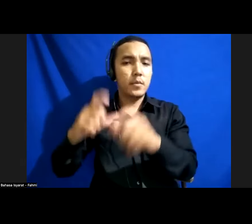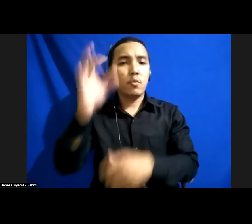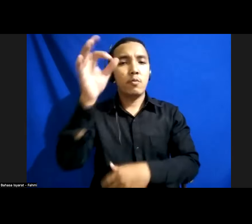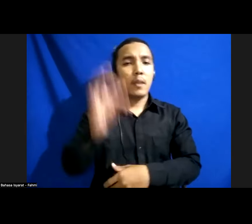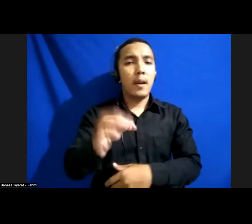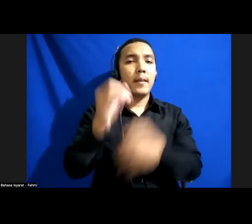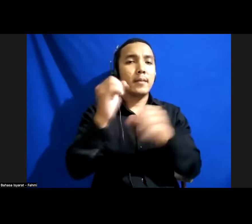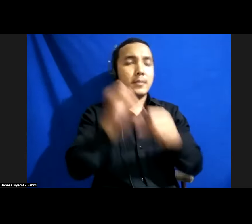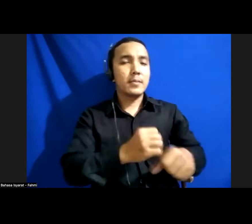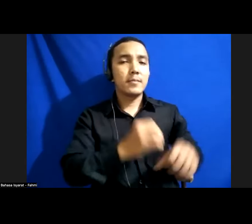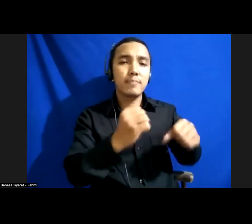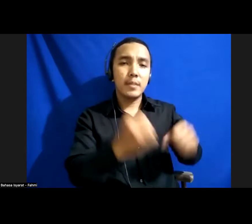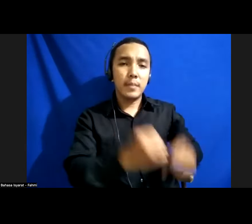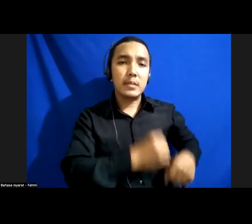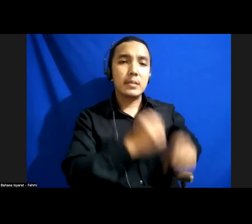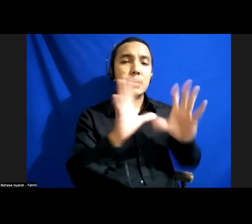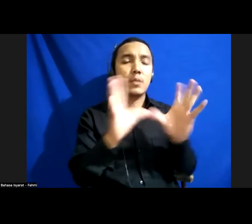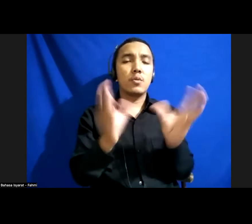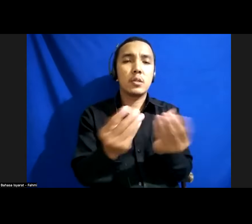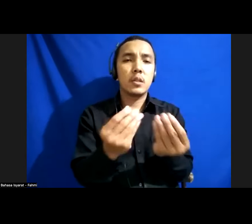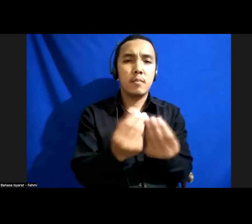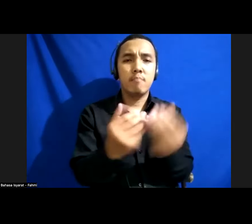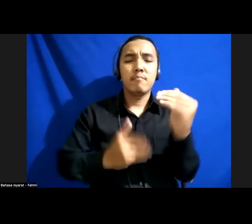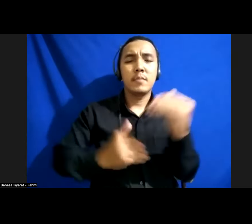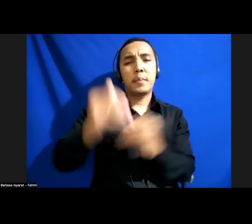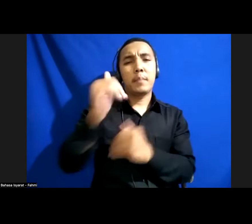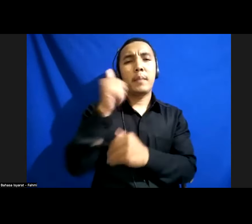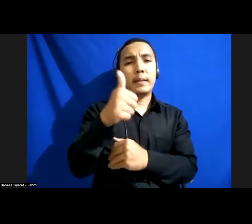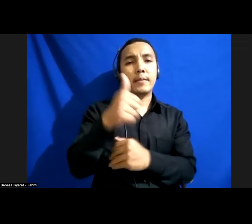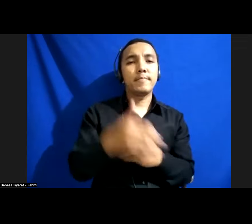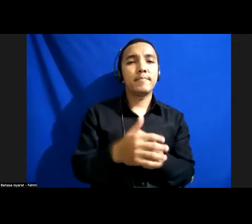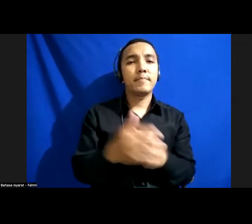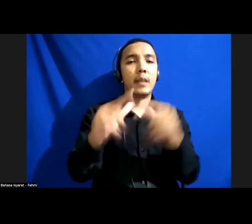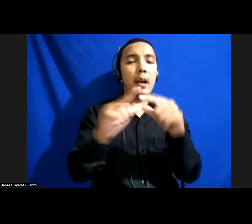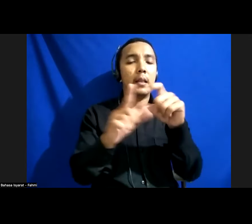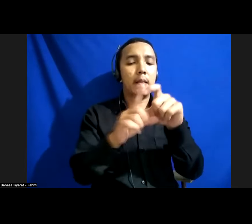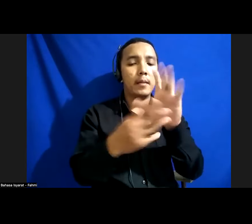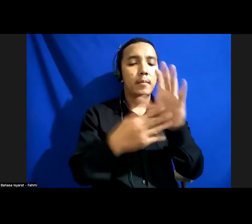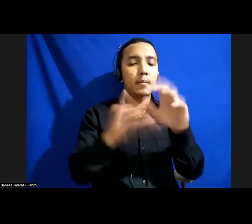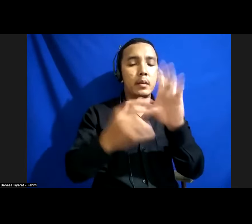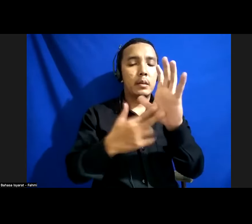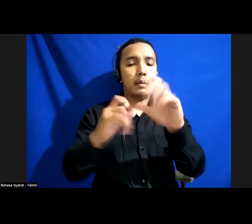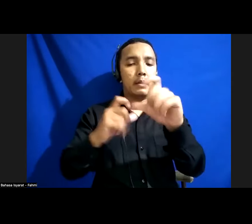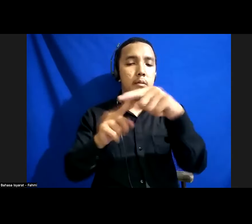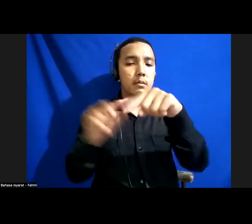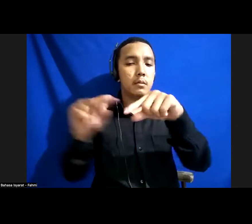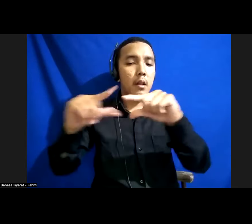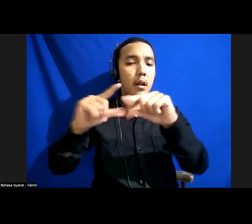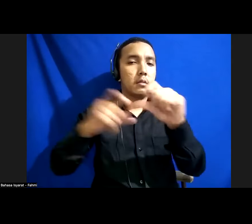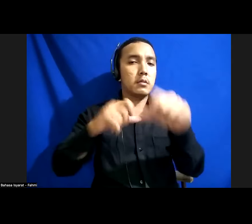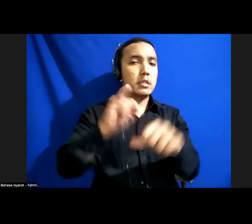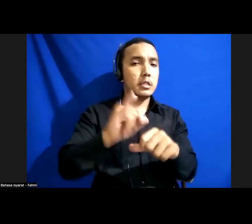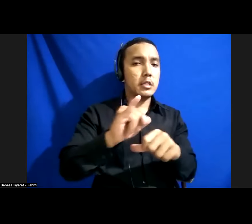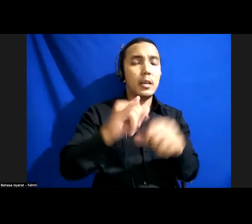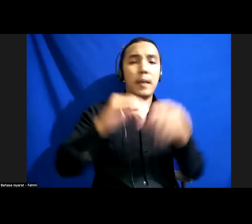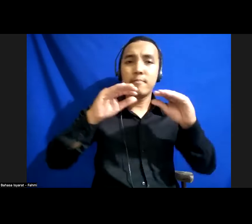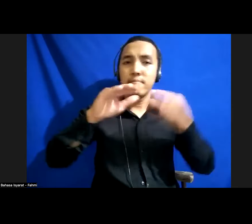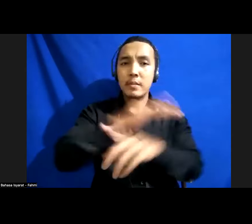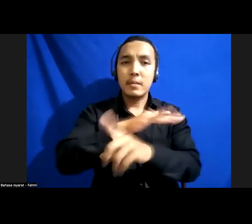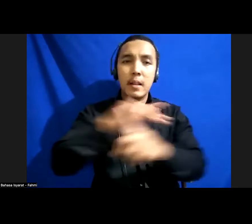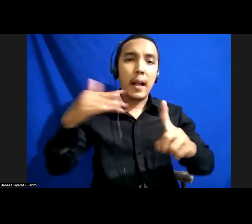to become better in terms of population administration, in terms of health, in terms of education, employment, information